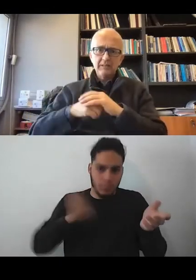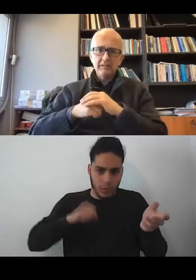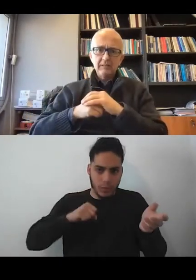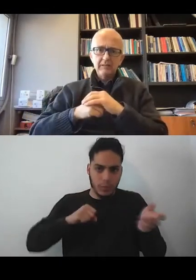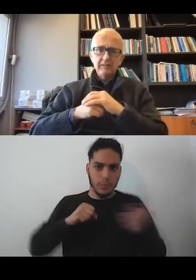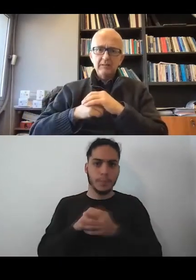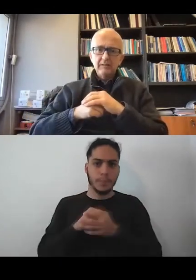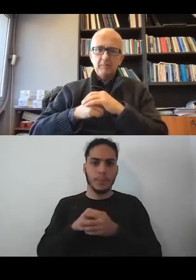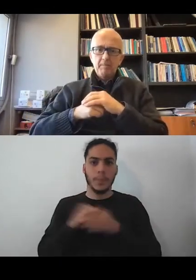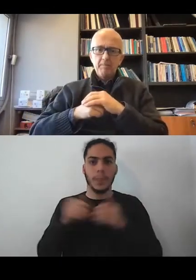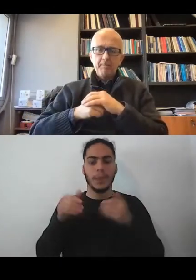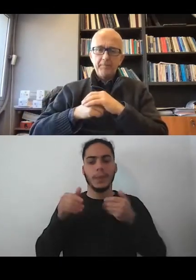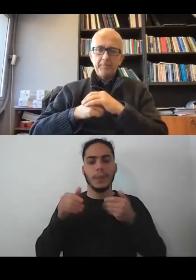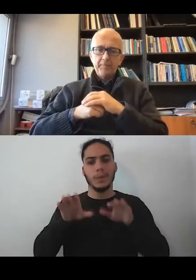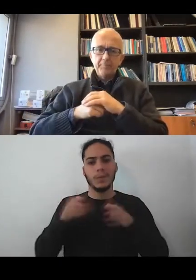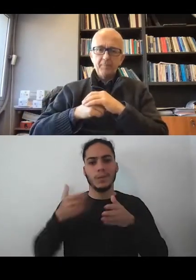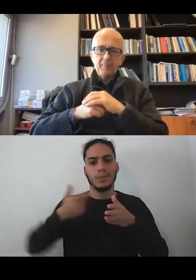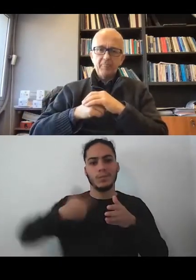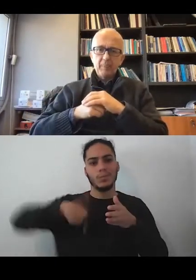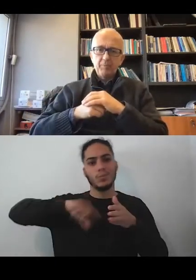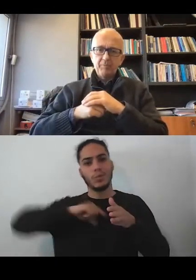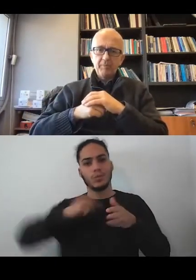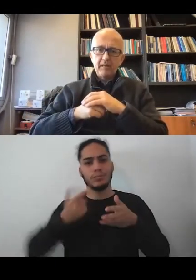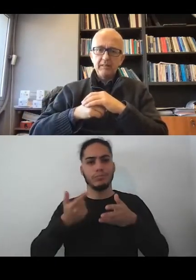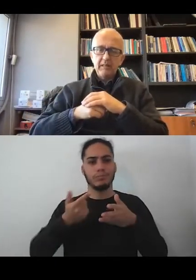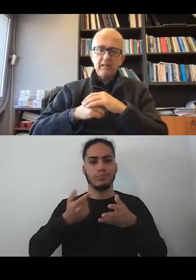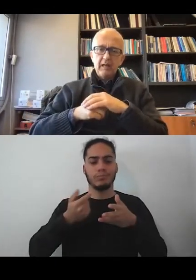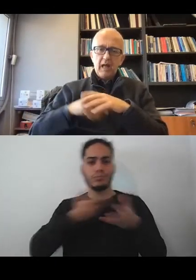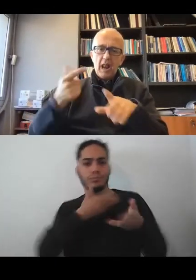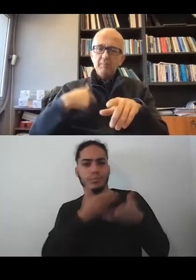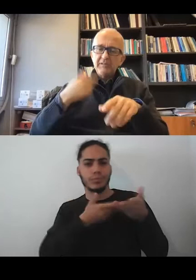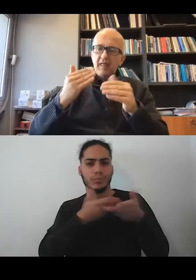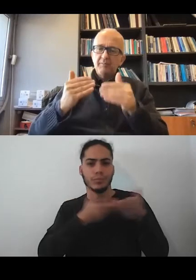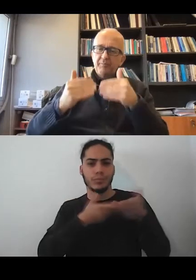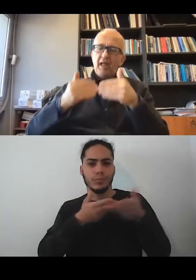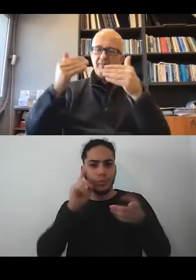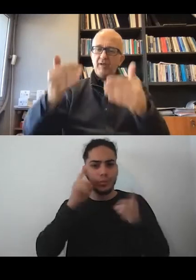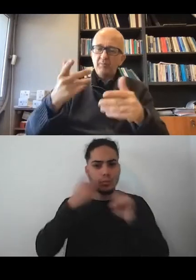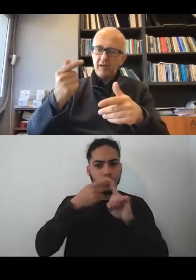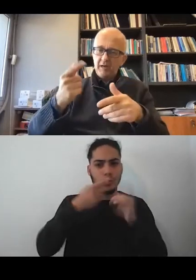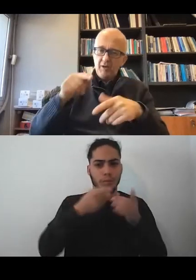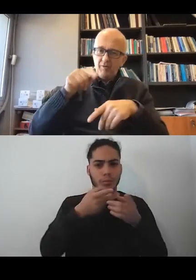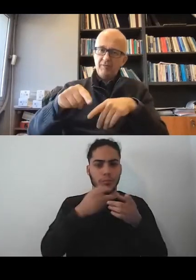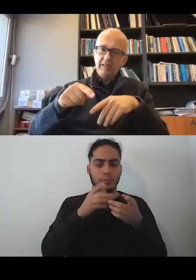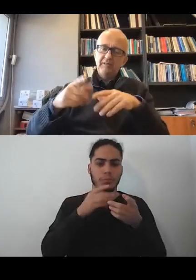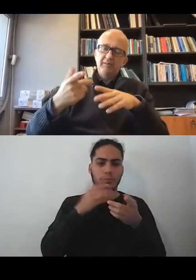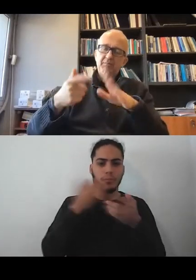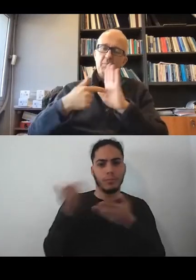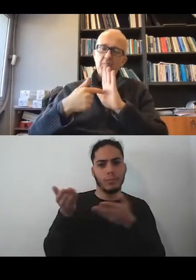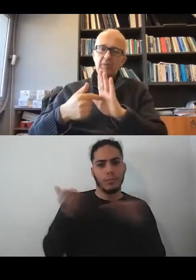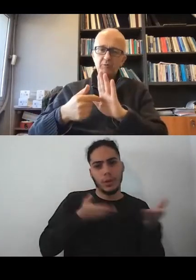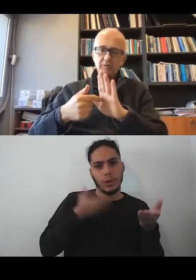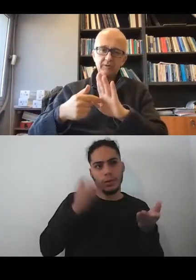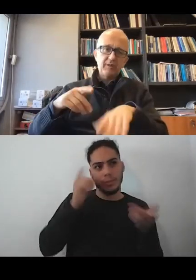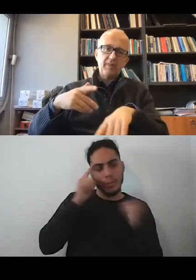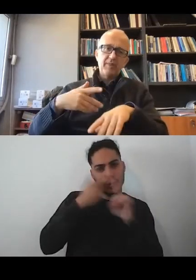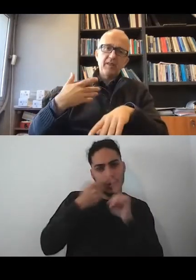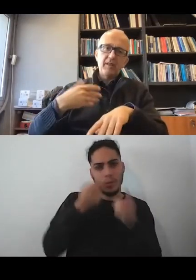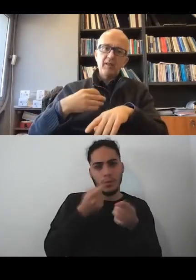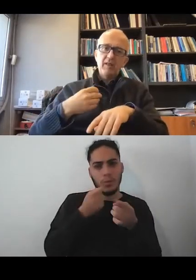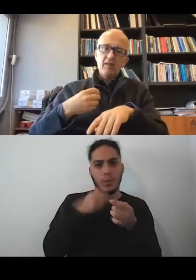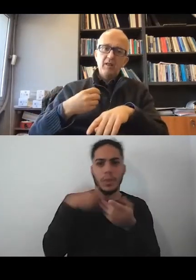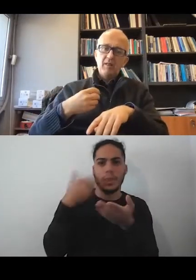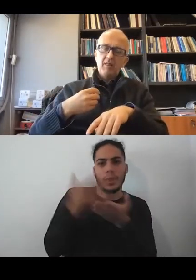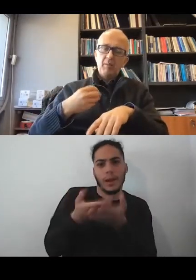But I will postpone the discussion for that, and I'll give a more detailed presentation. We will give you a more detailed